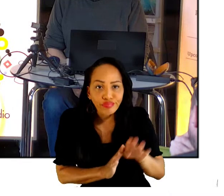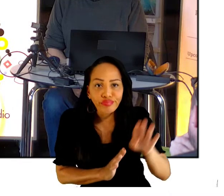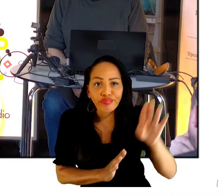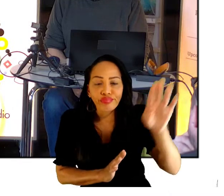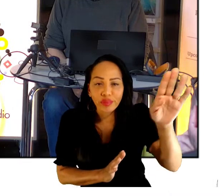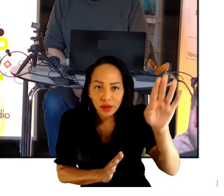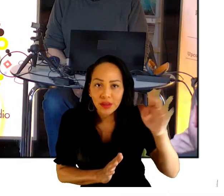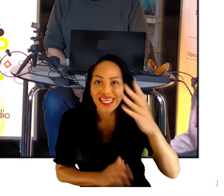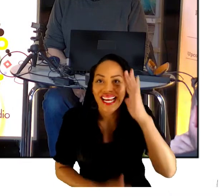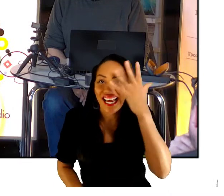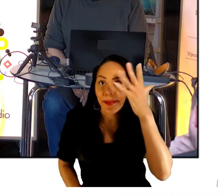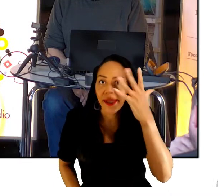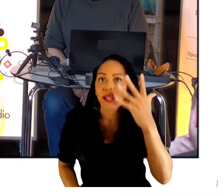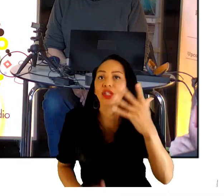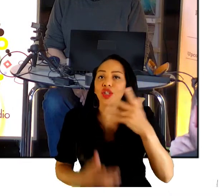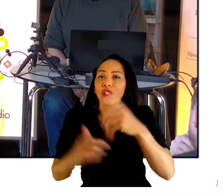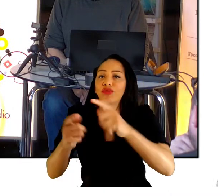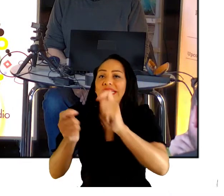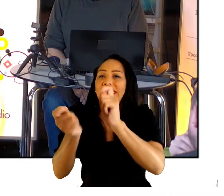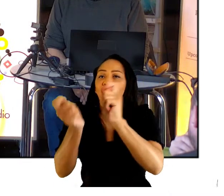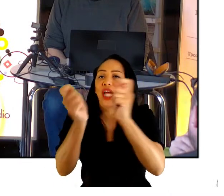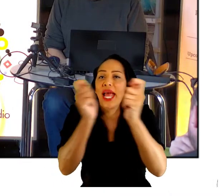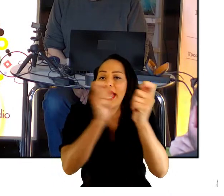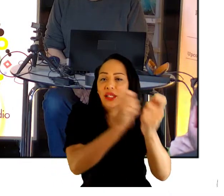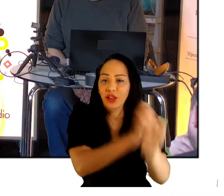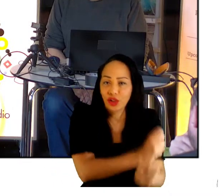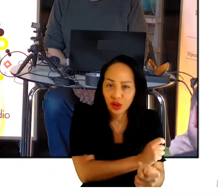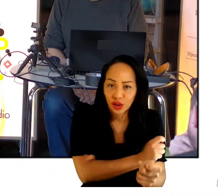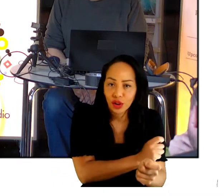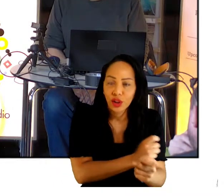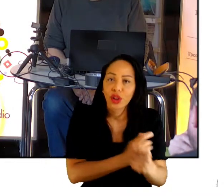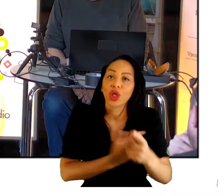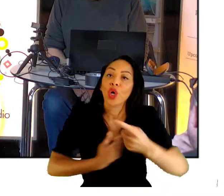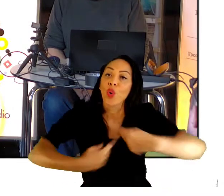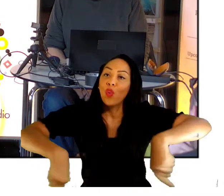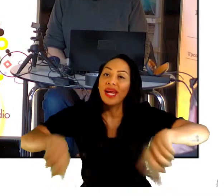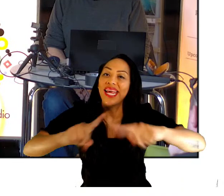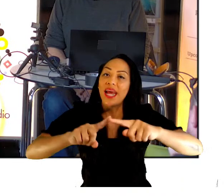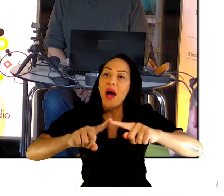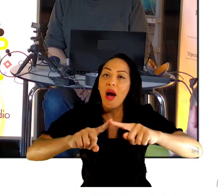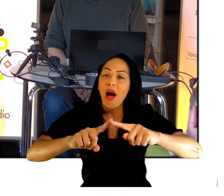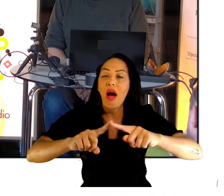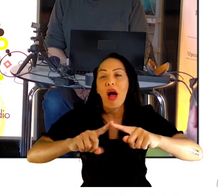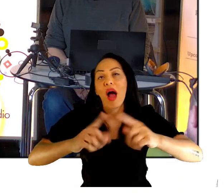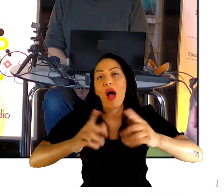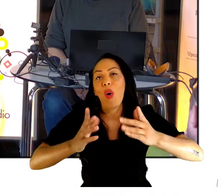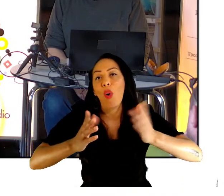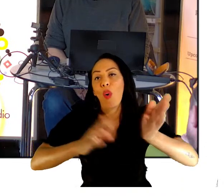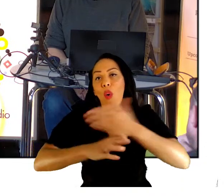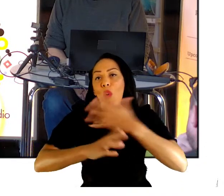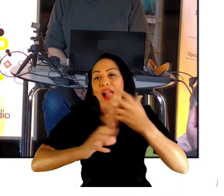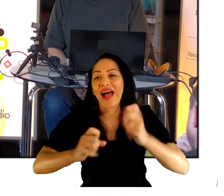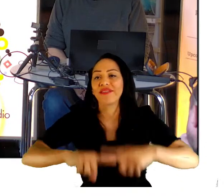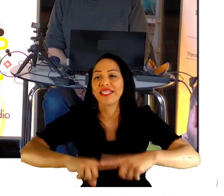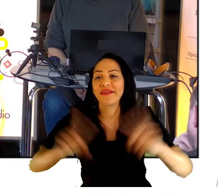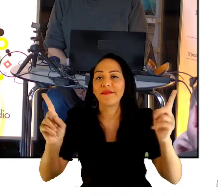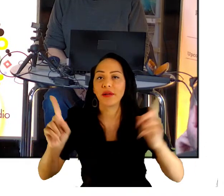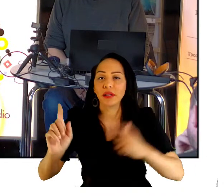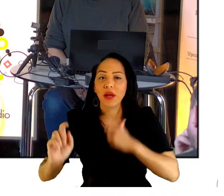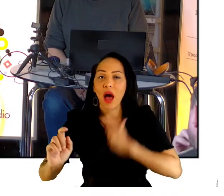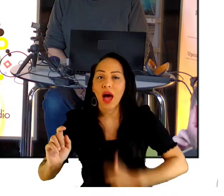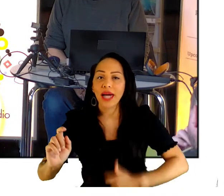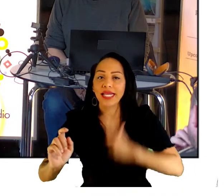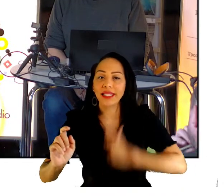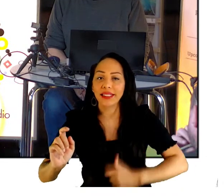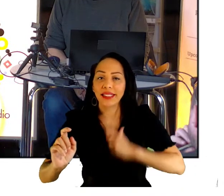different roles which we sometimes have to perform. So we hold different ideas of who we are in certain contexts and who we want to be or who we fear to